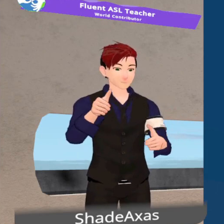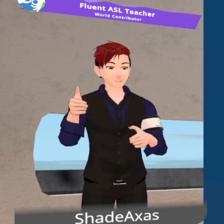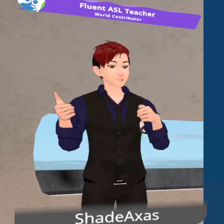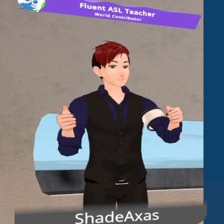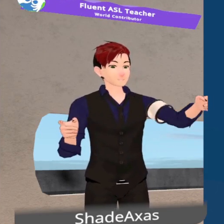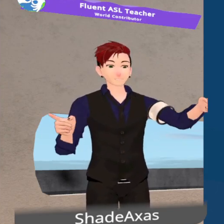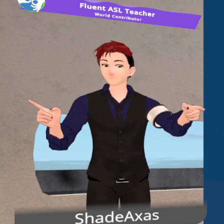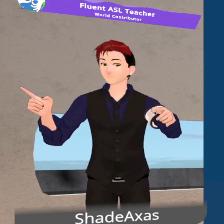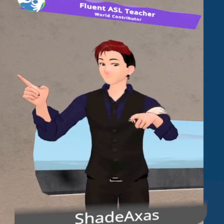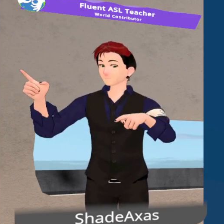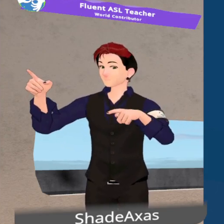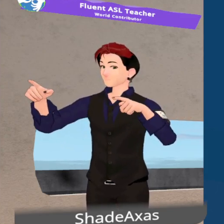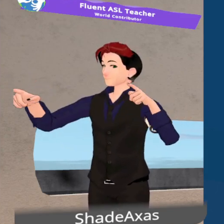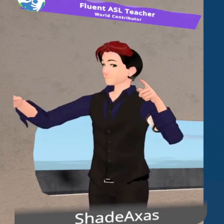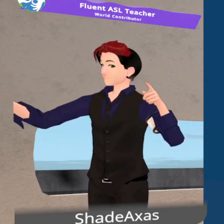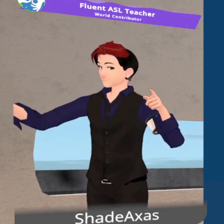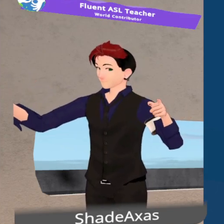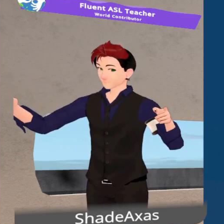Other questions?